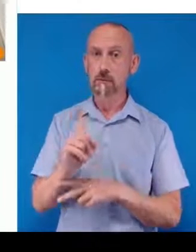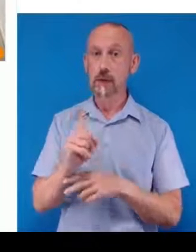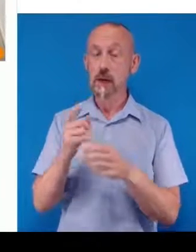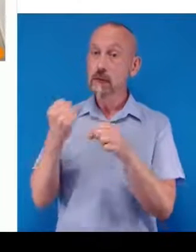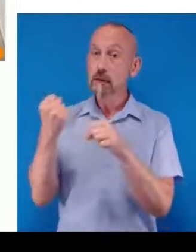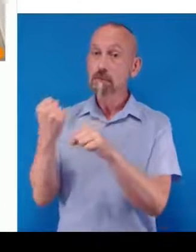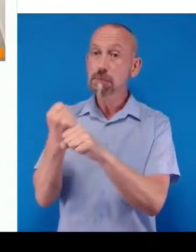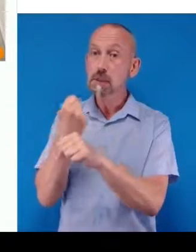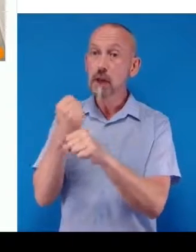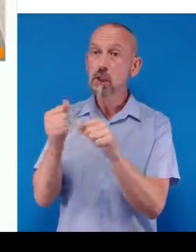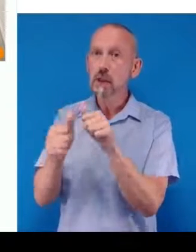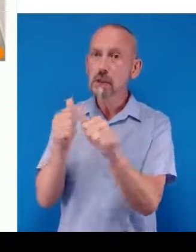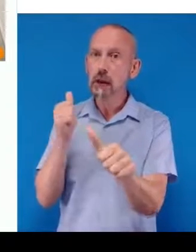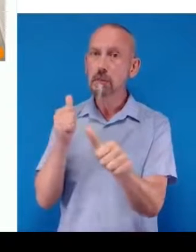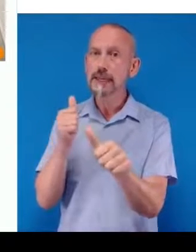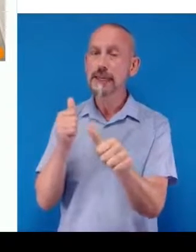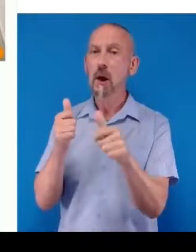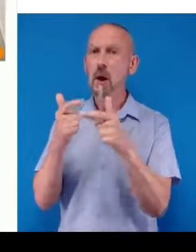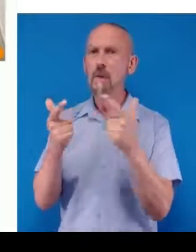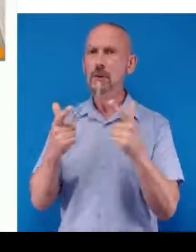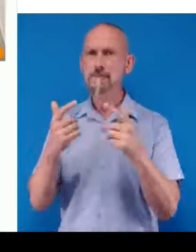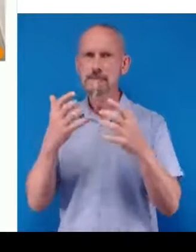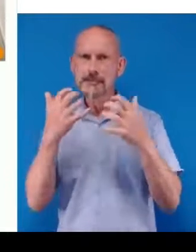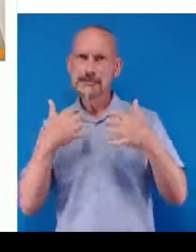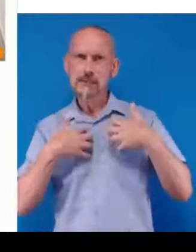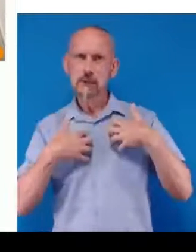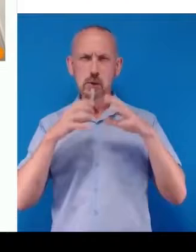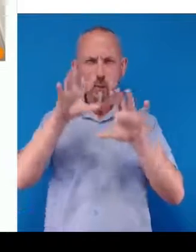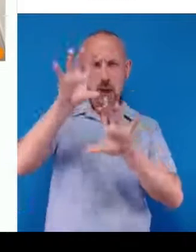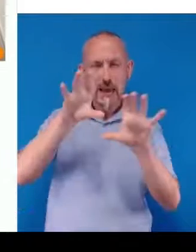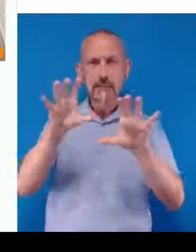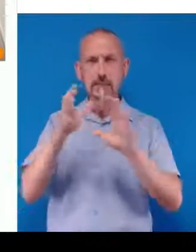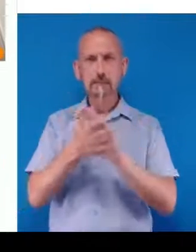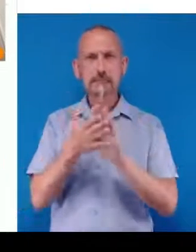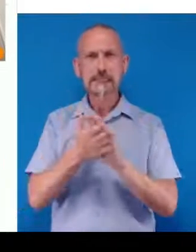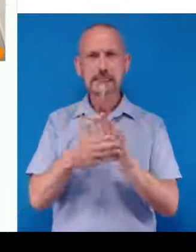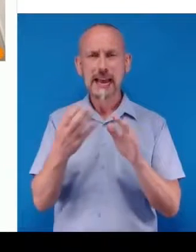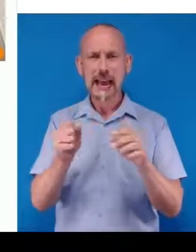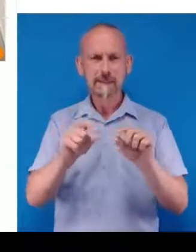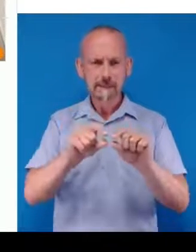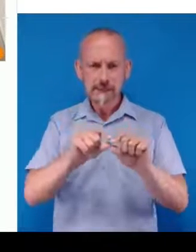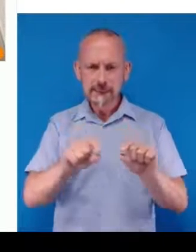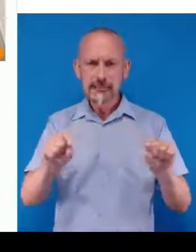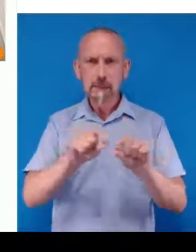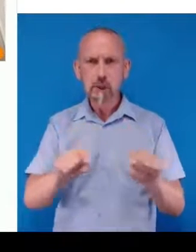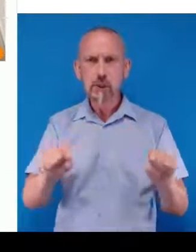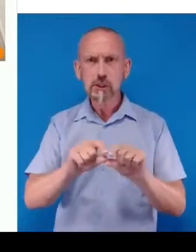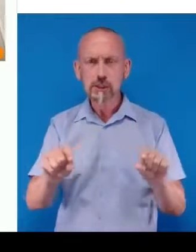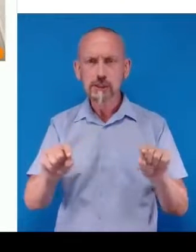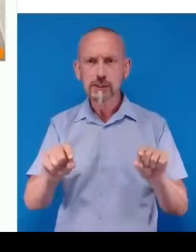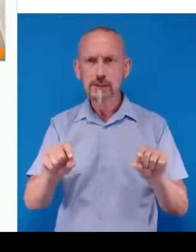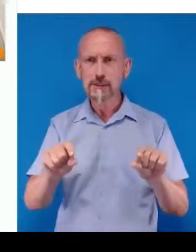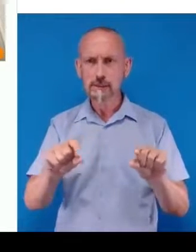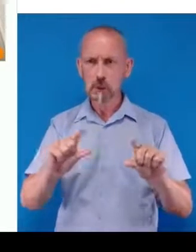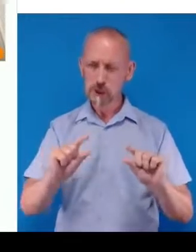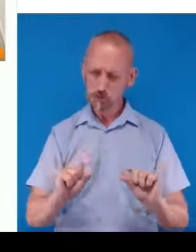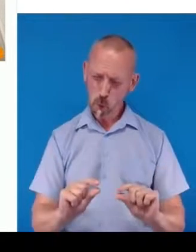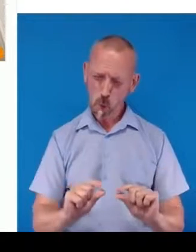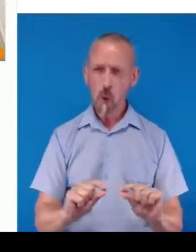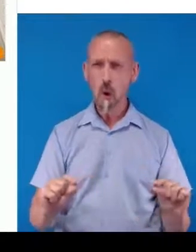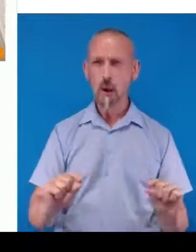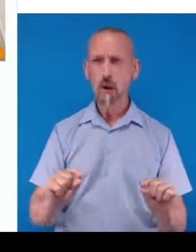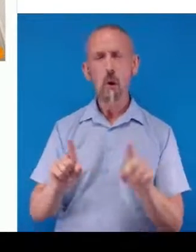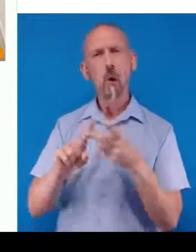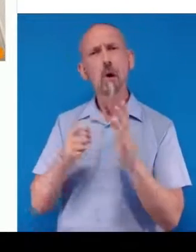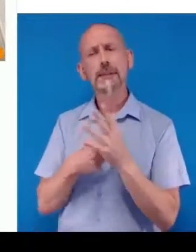get tiny captions and you get green screens behind interpreters, and every time they move their hand out anywhere, it goes and they